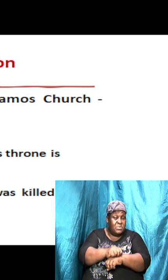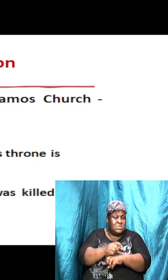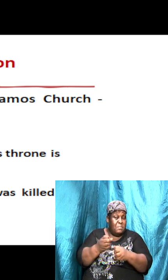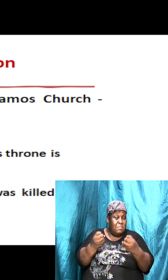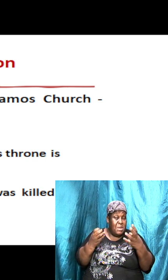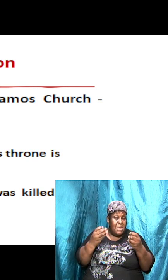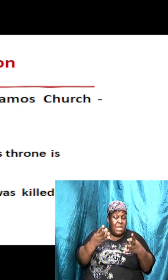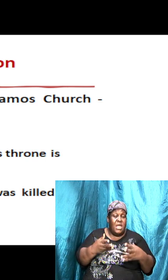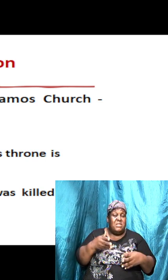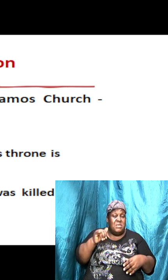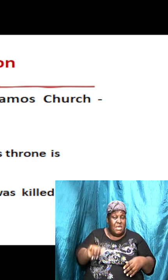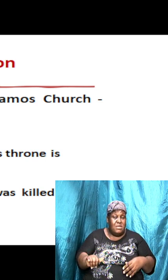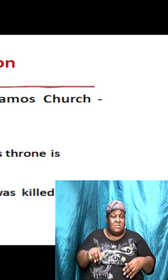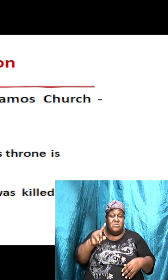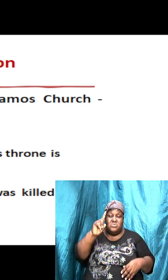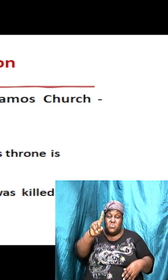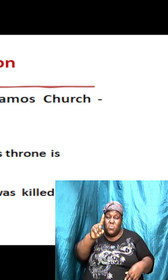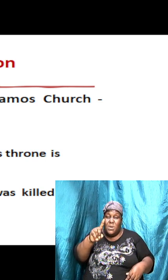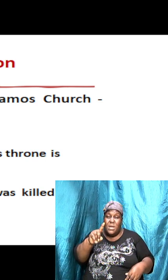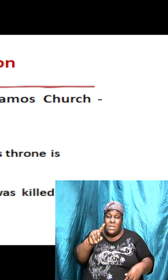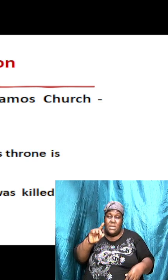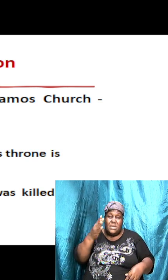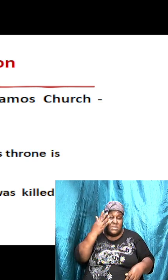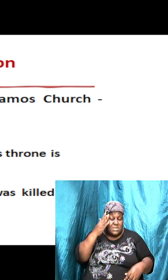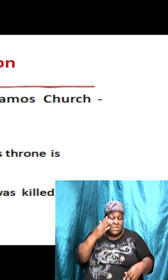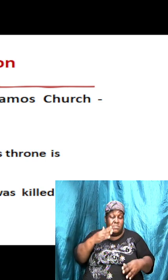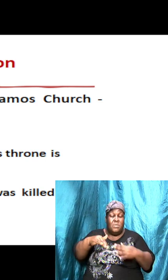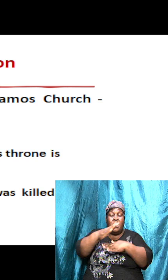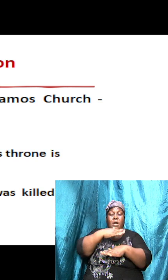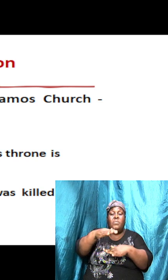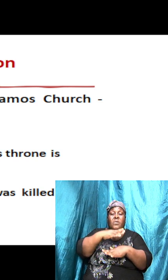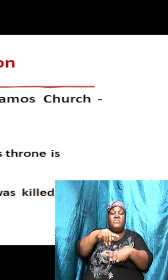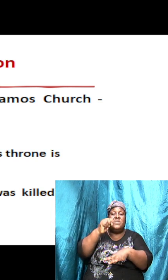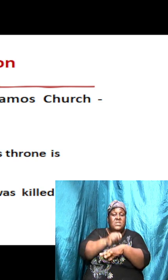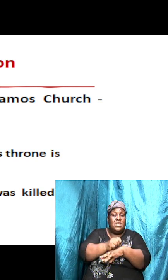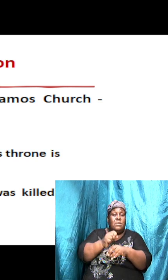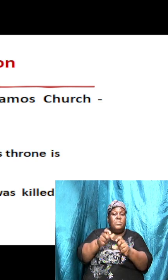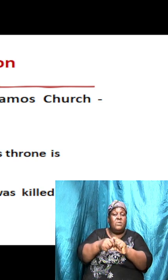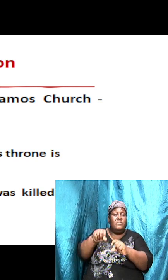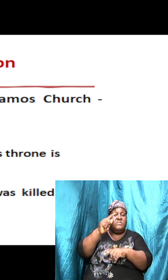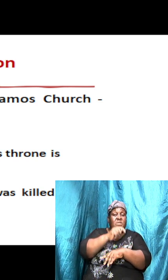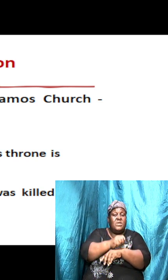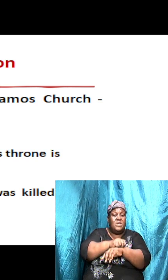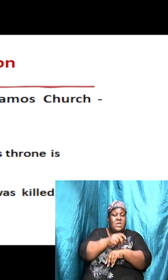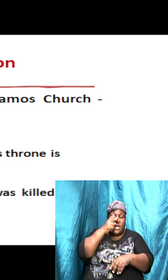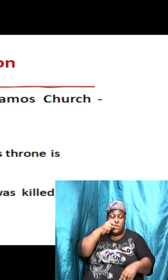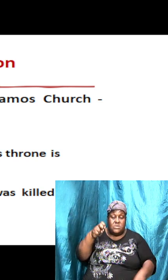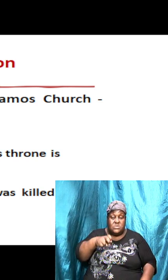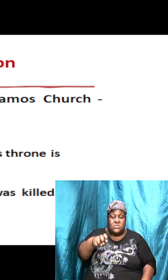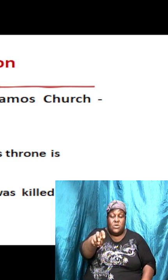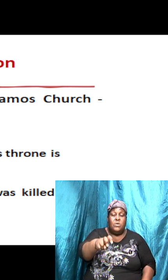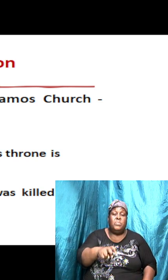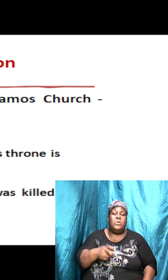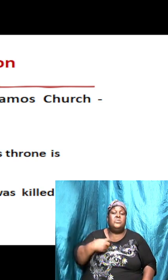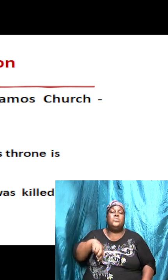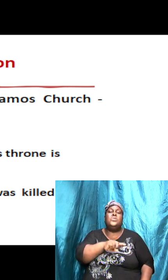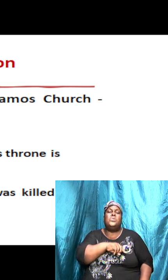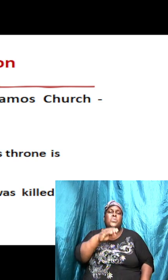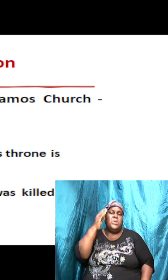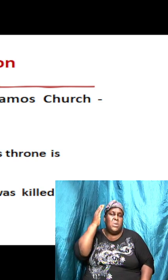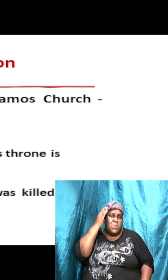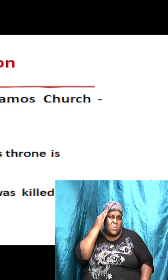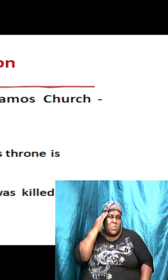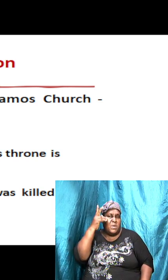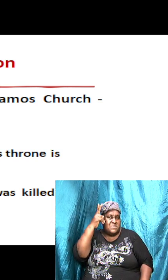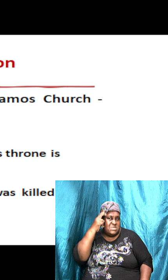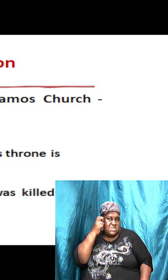was one that seemed to be the temple above temples. And the serpent, we know, is symbolic of